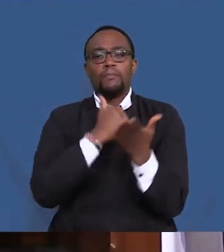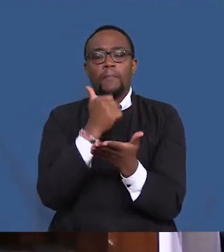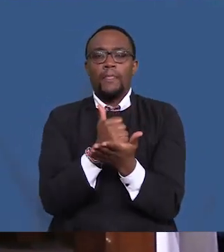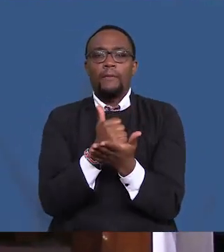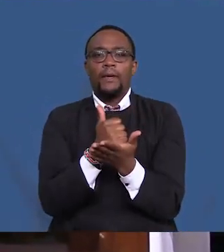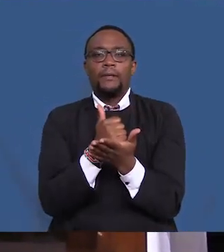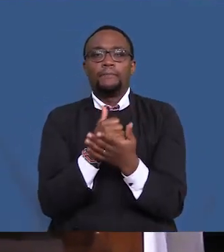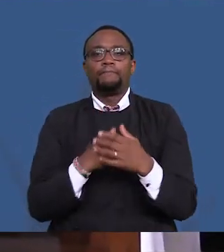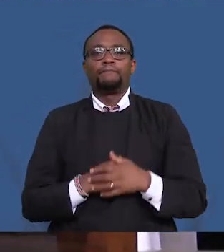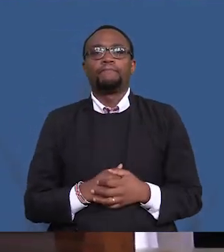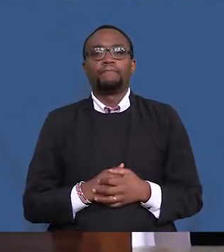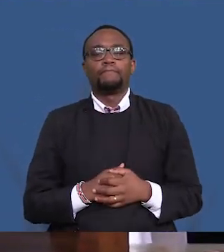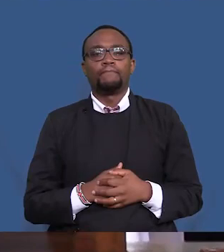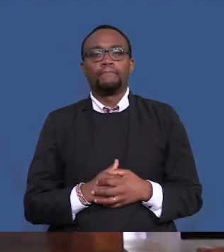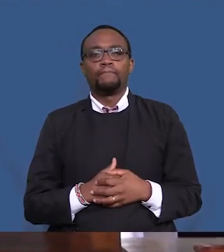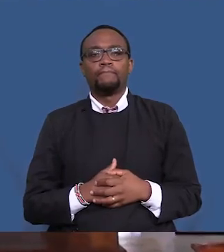Amen.